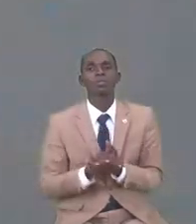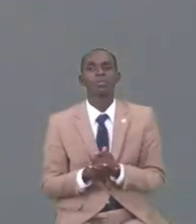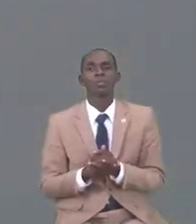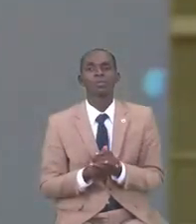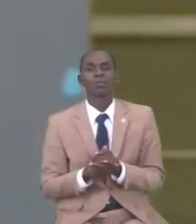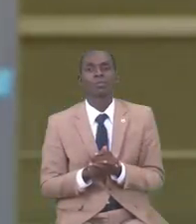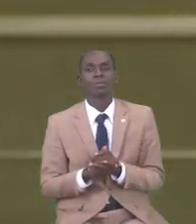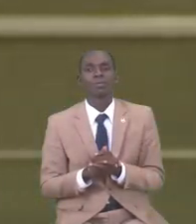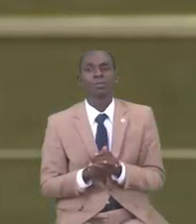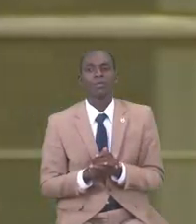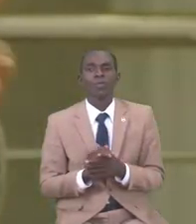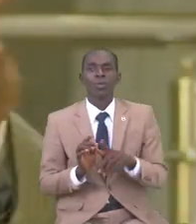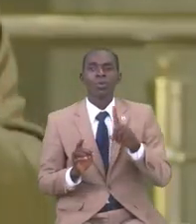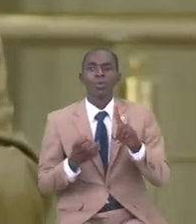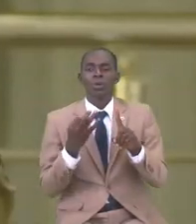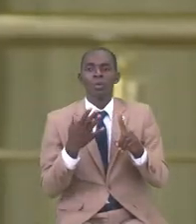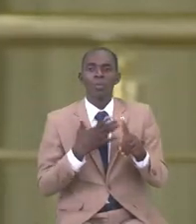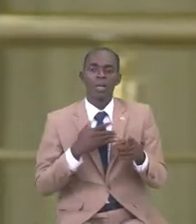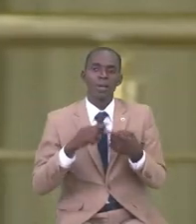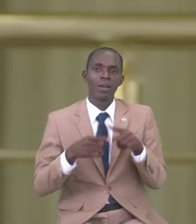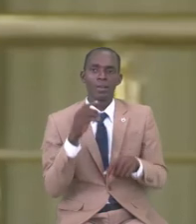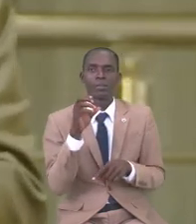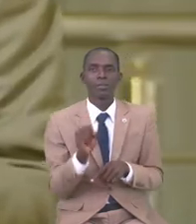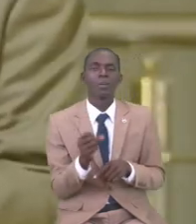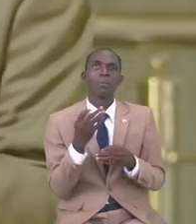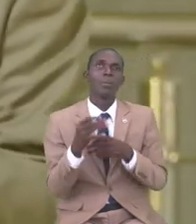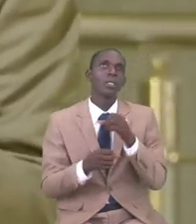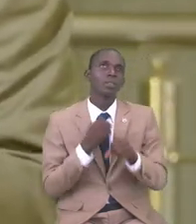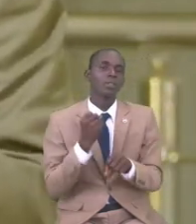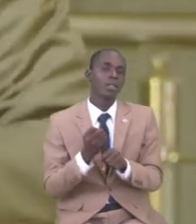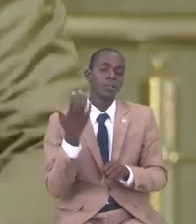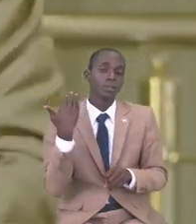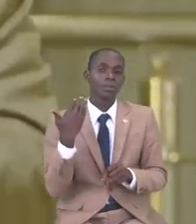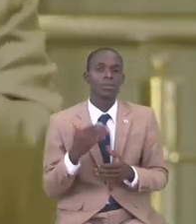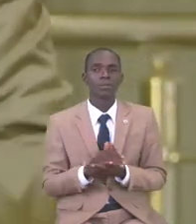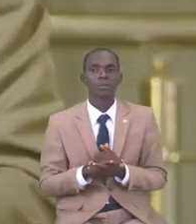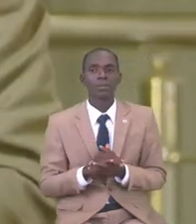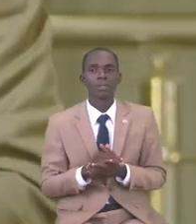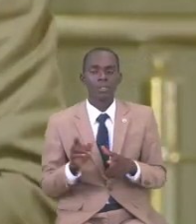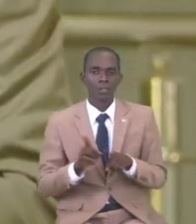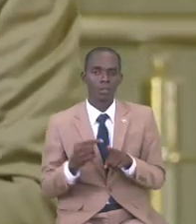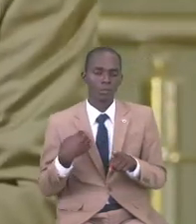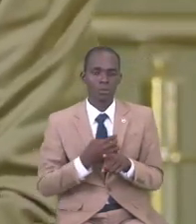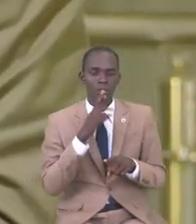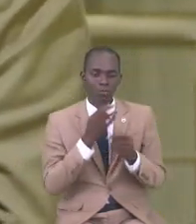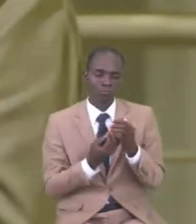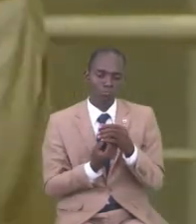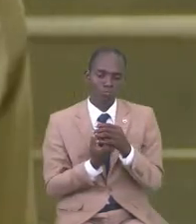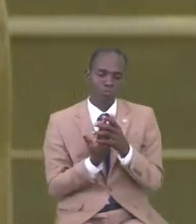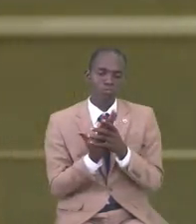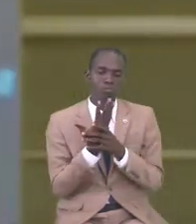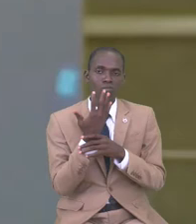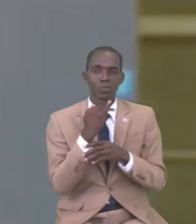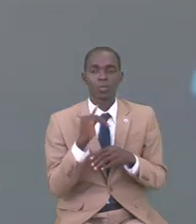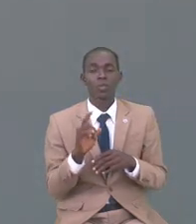One of my friends, many years gone by, as we were growing up, he